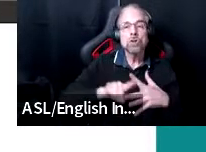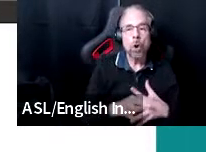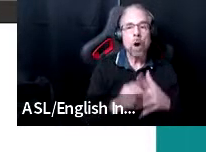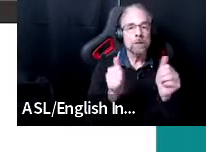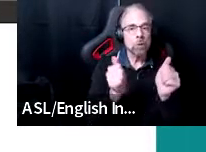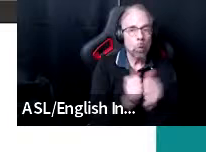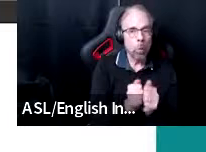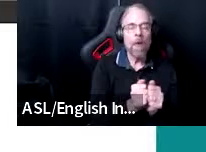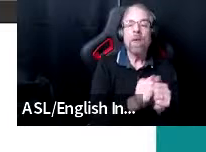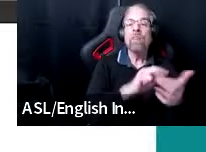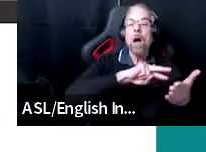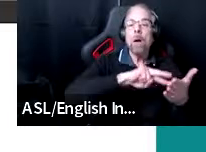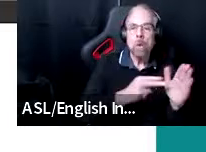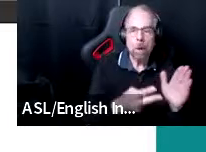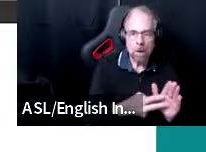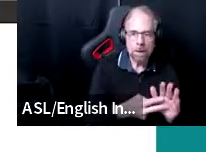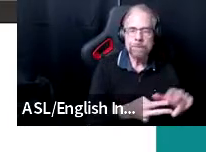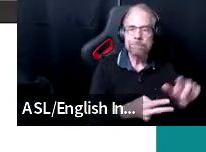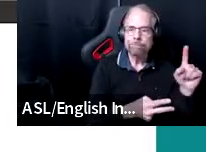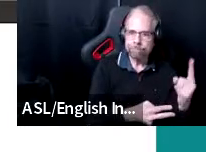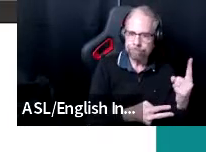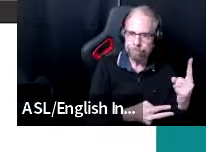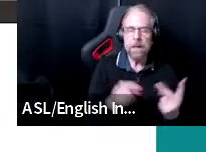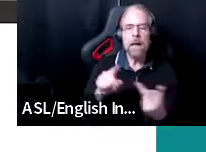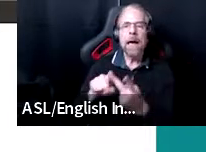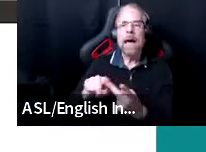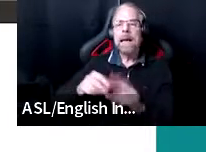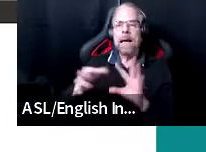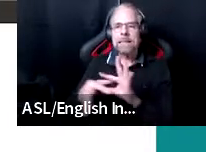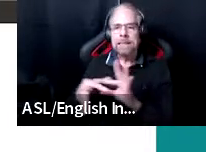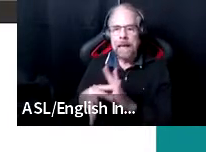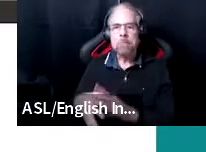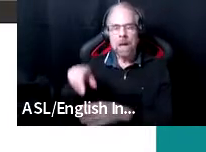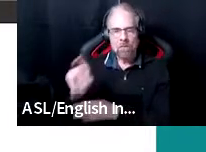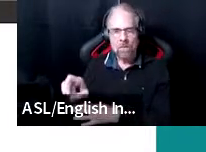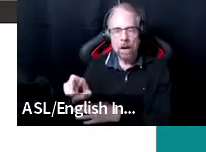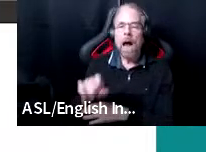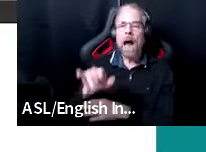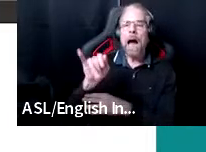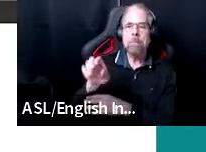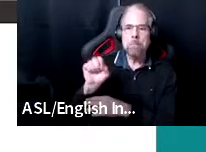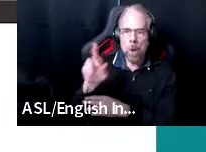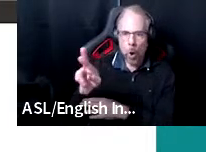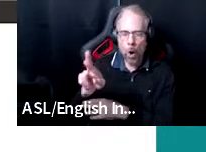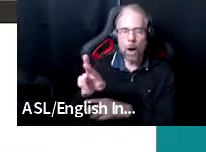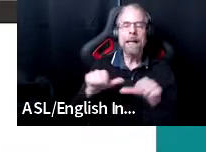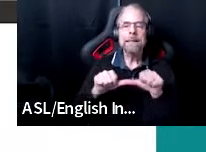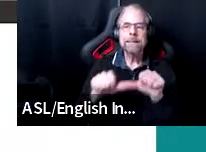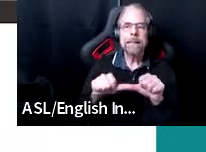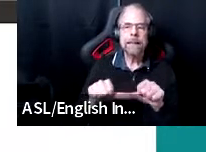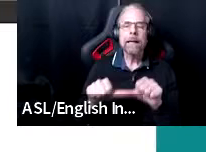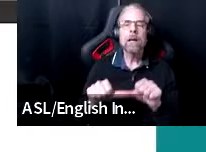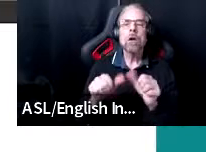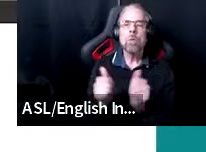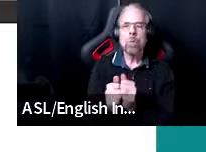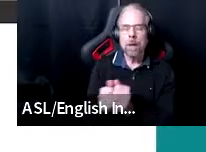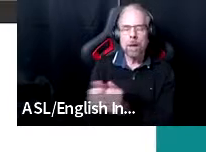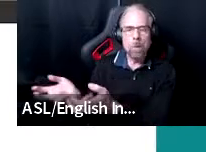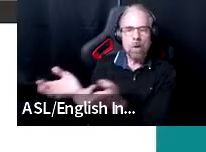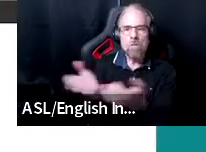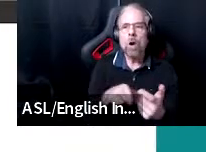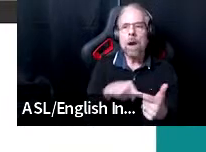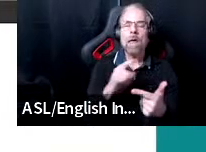a statement of need. IBR continues and pulled forward the Columbia River Crossing's 6